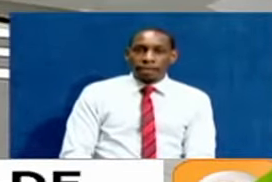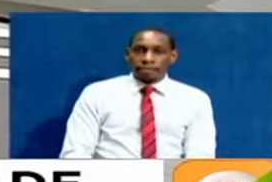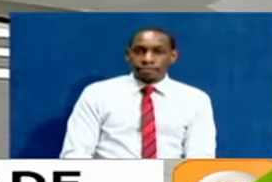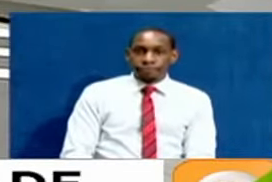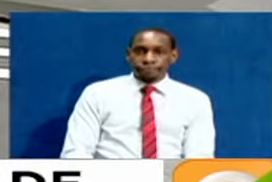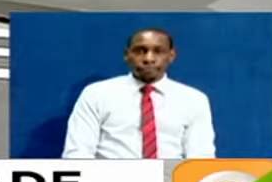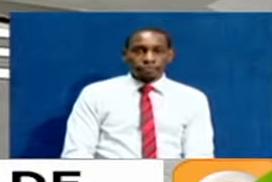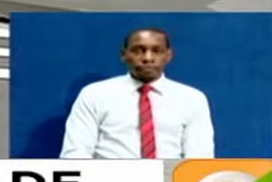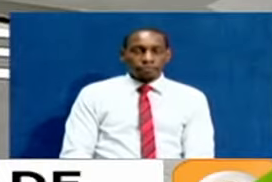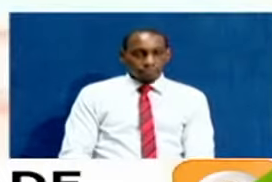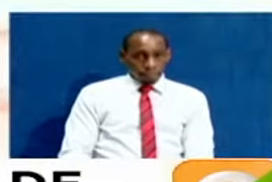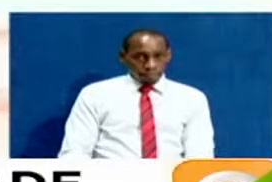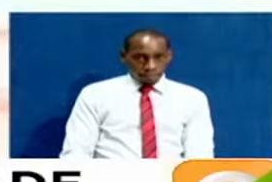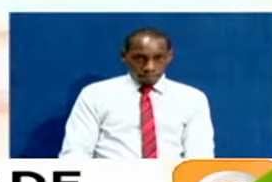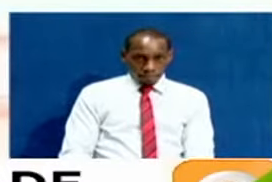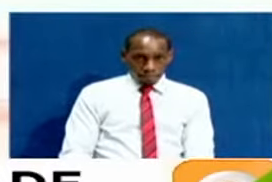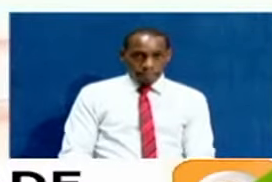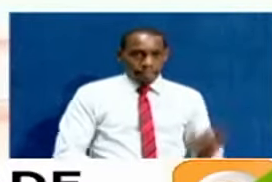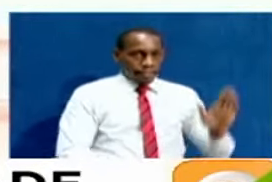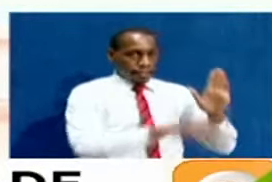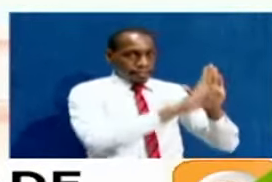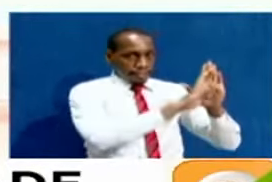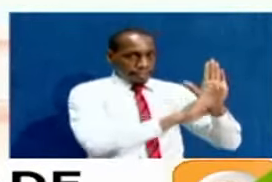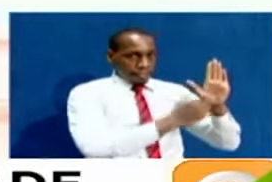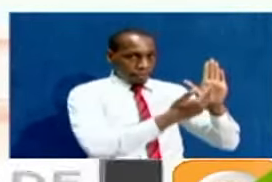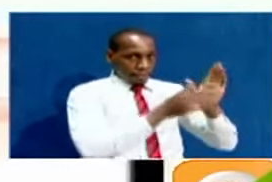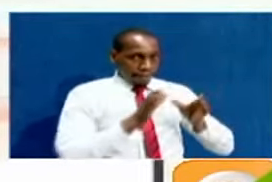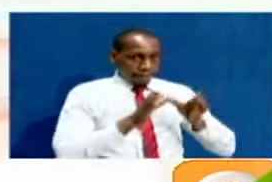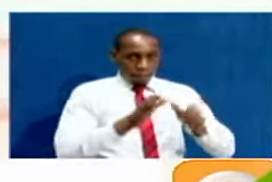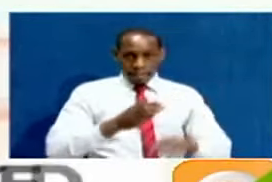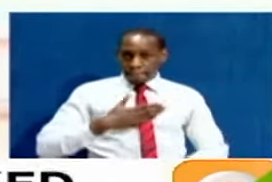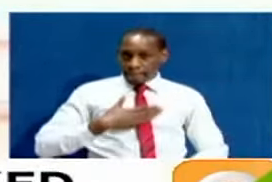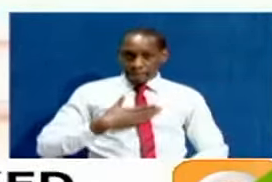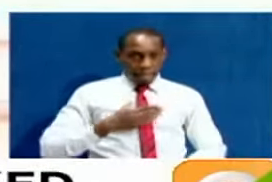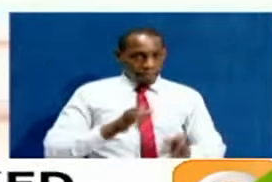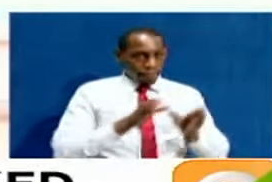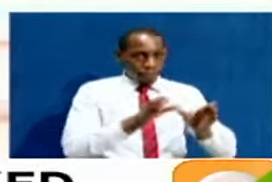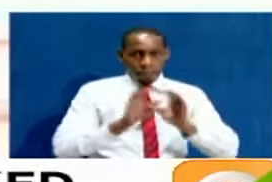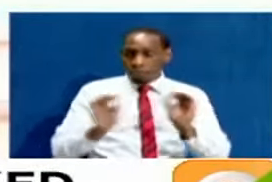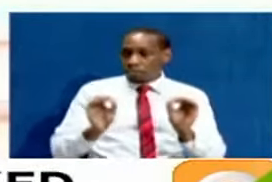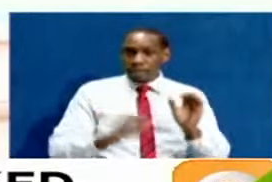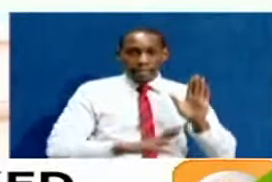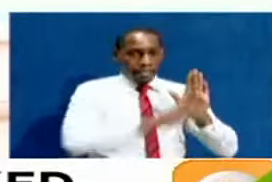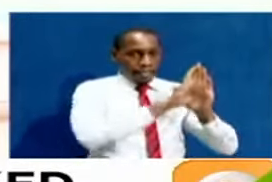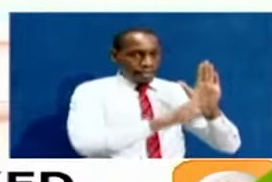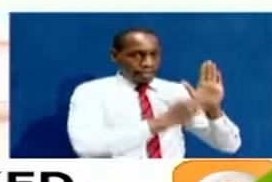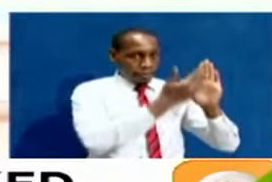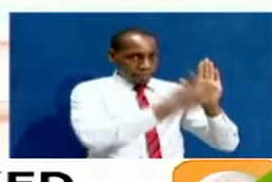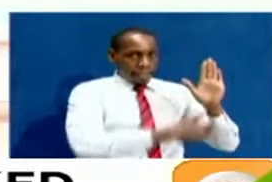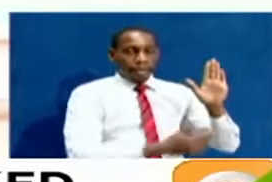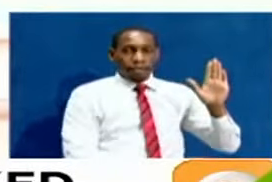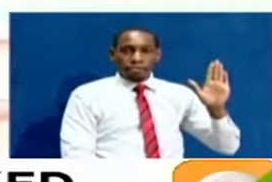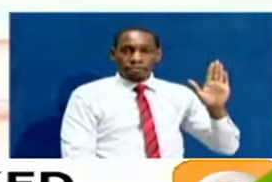The measures that we have imposed are not my measures. These are